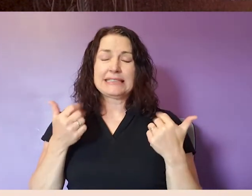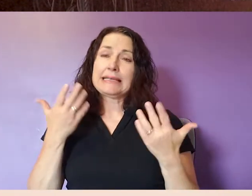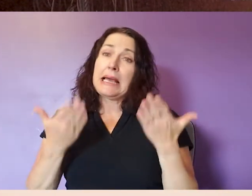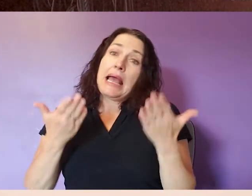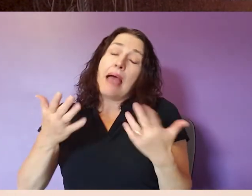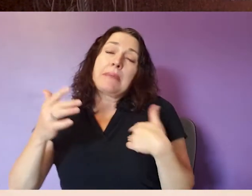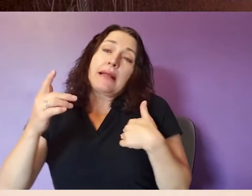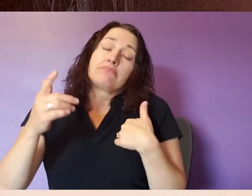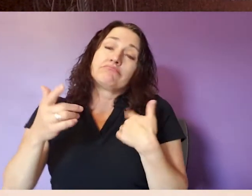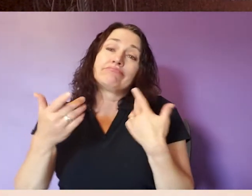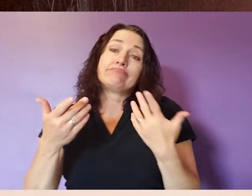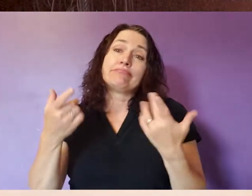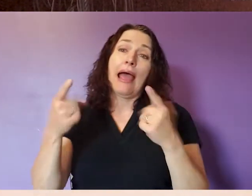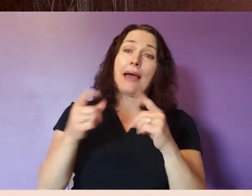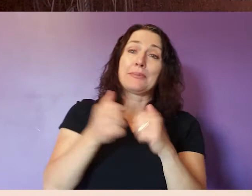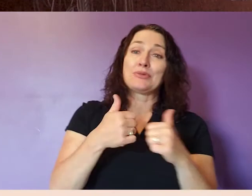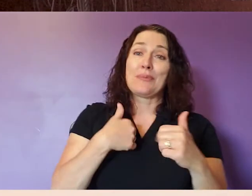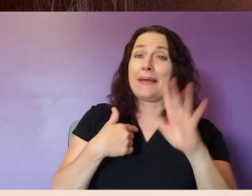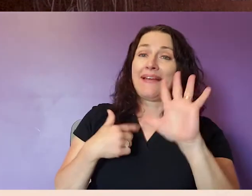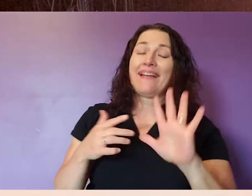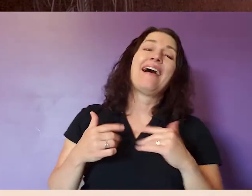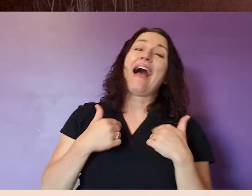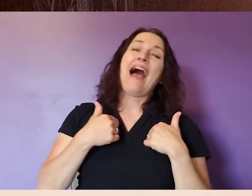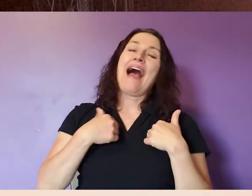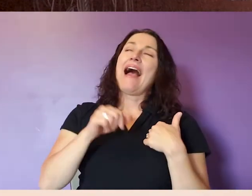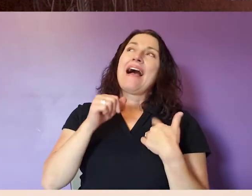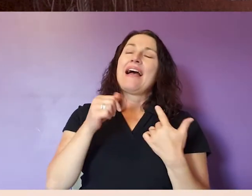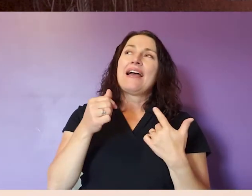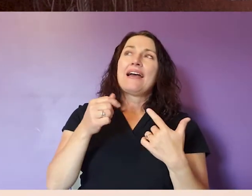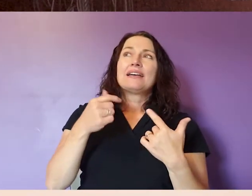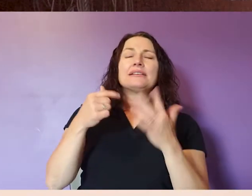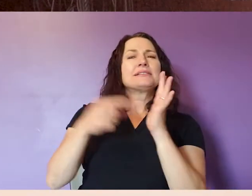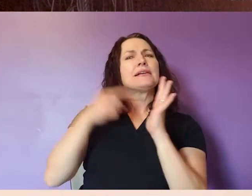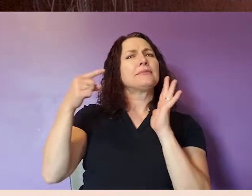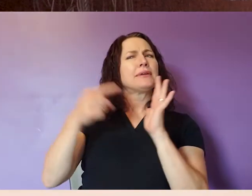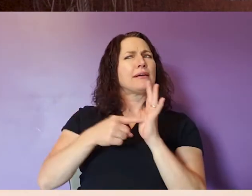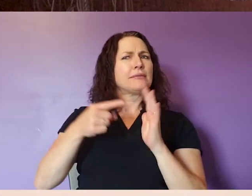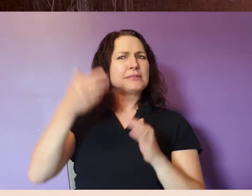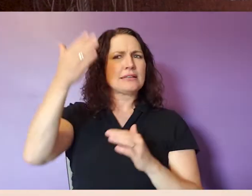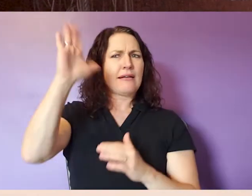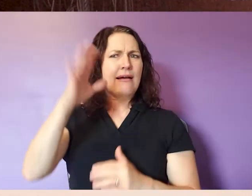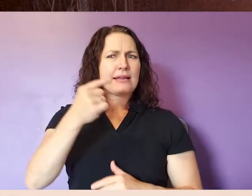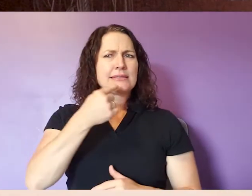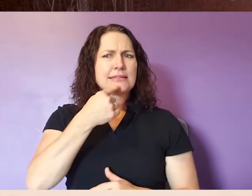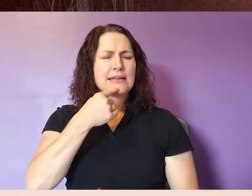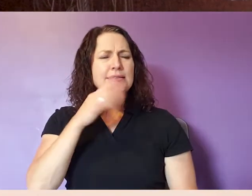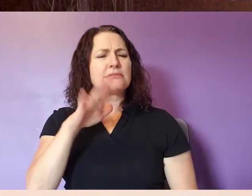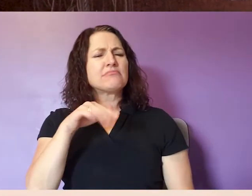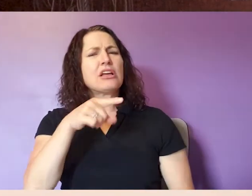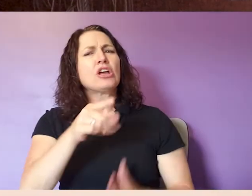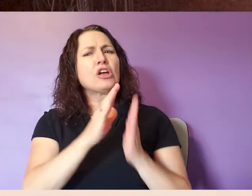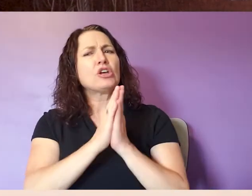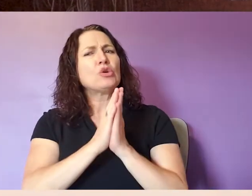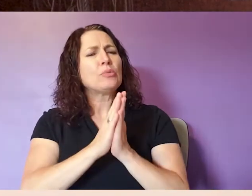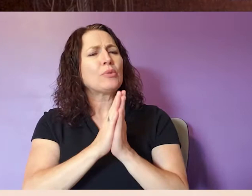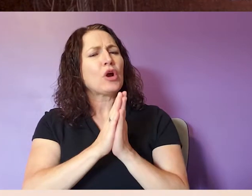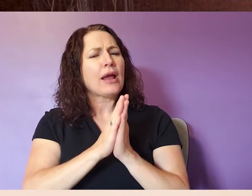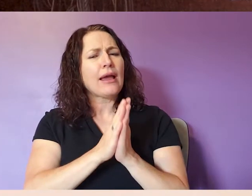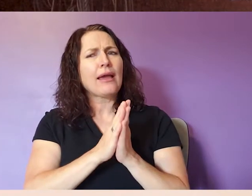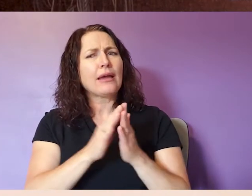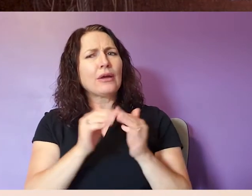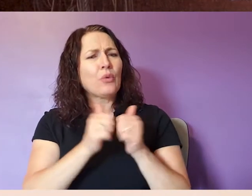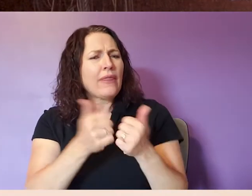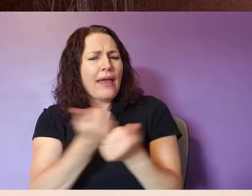often with me is rather than asking i find god saying why don't you pray with what i've already given